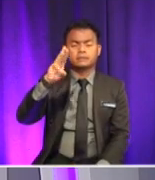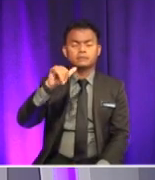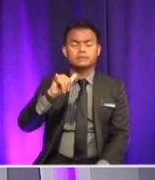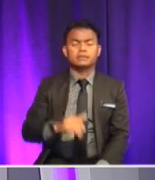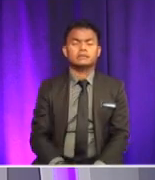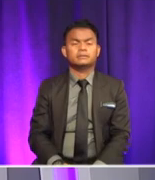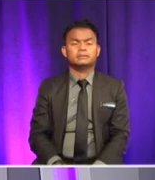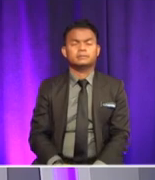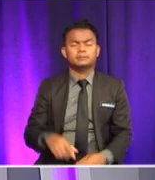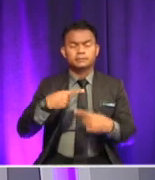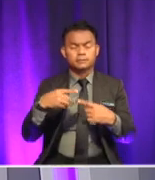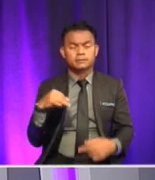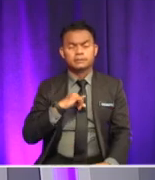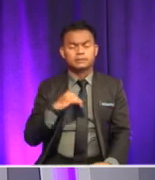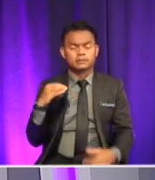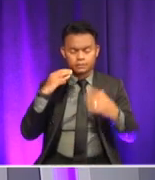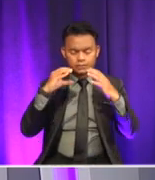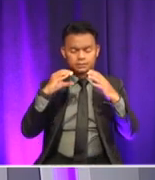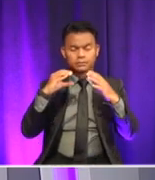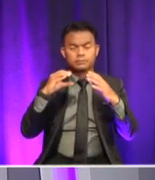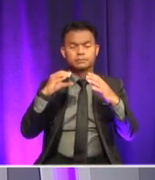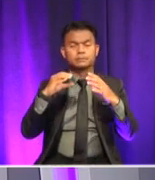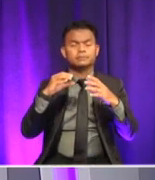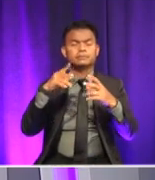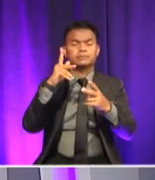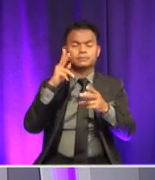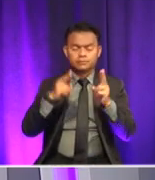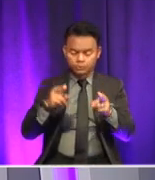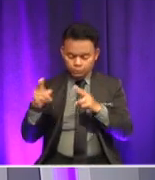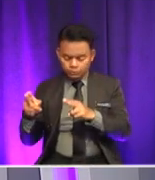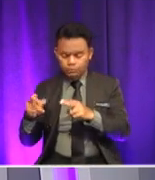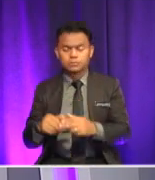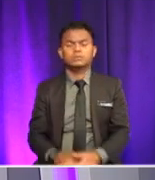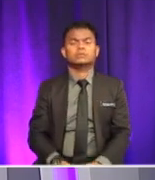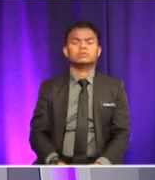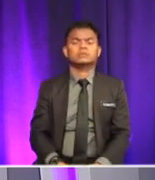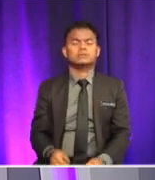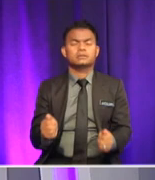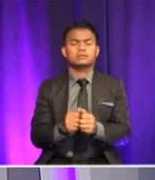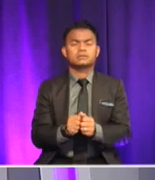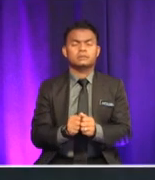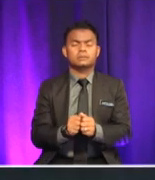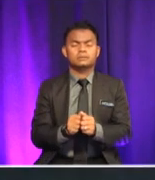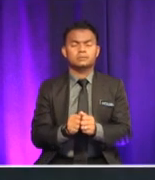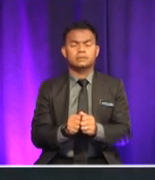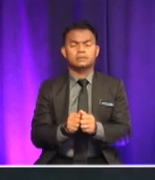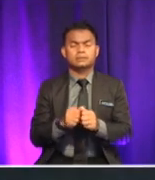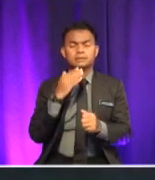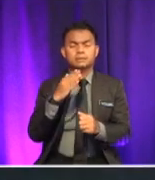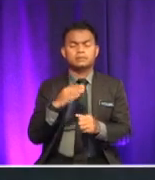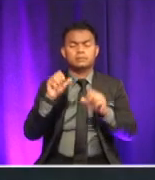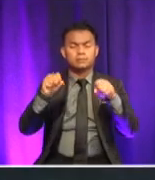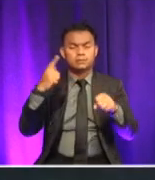your essay, how many words should a student write or how many paragraphs? What would you recommend, teacher? Okay, so many people ask us